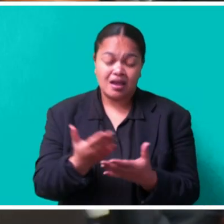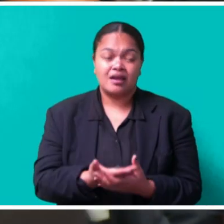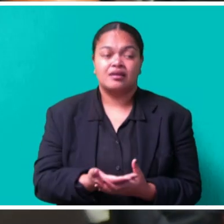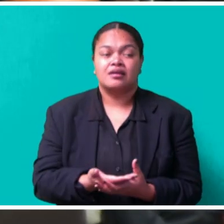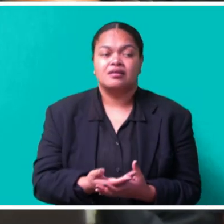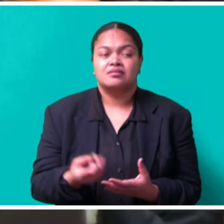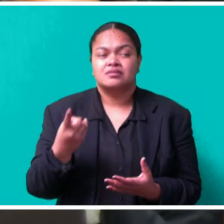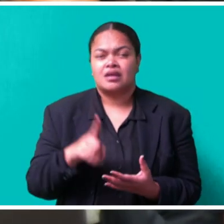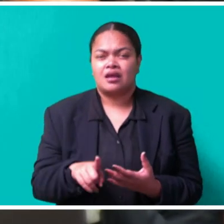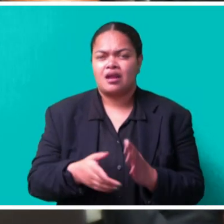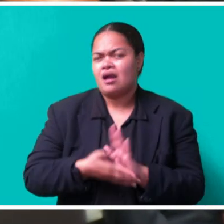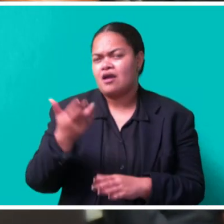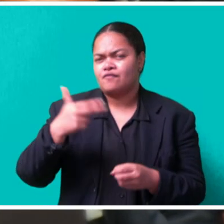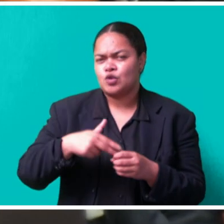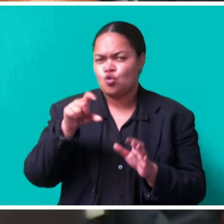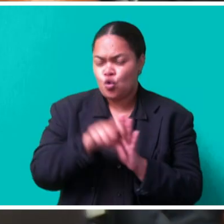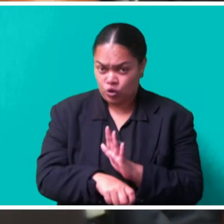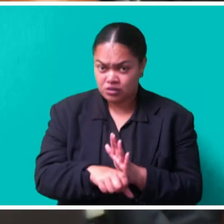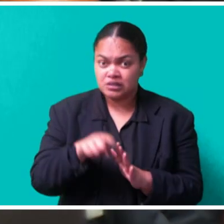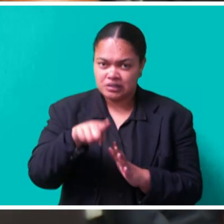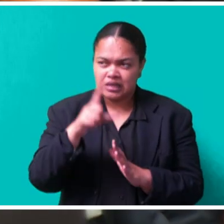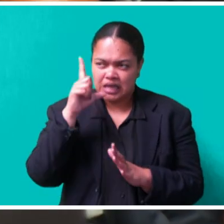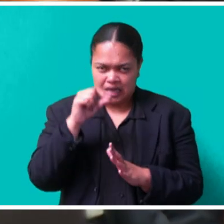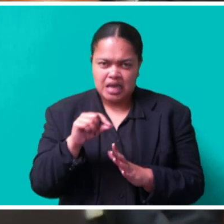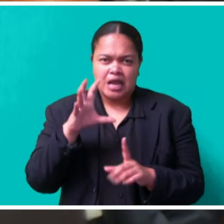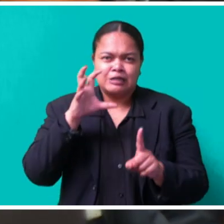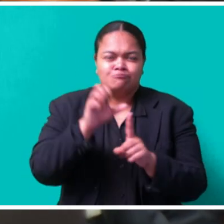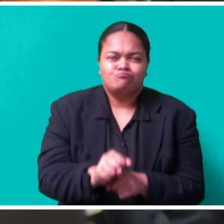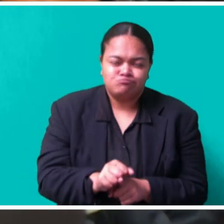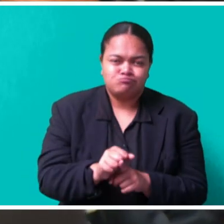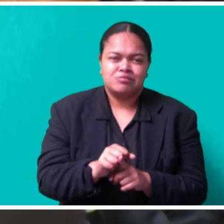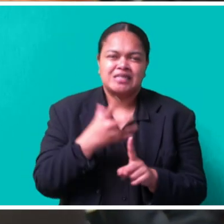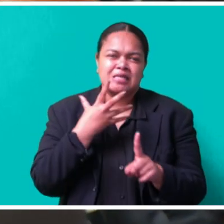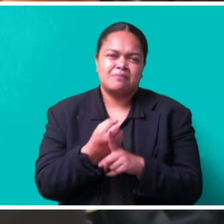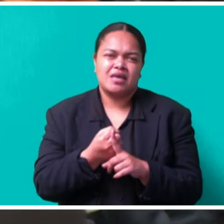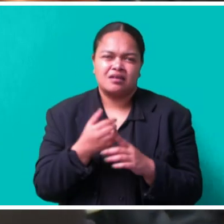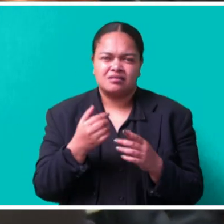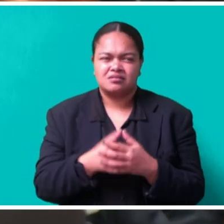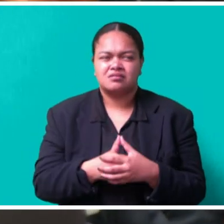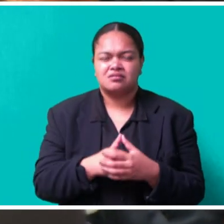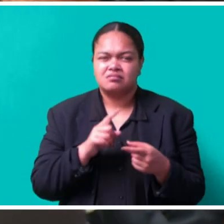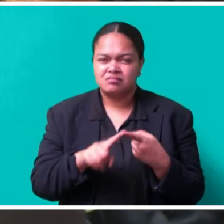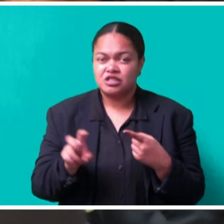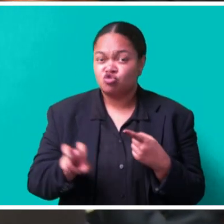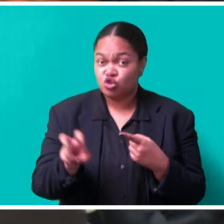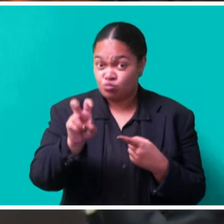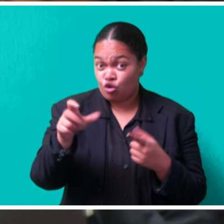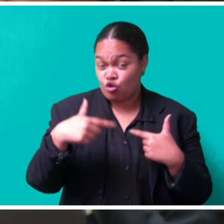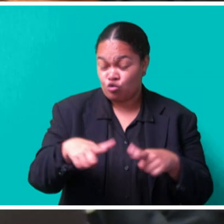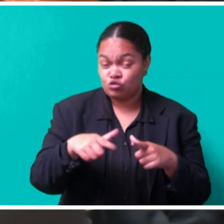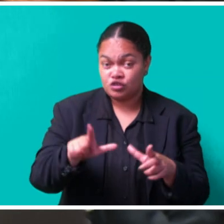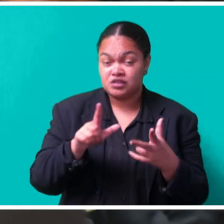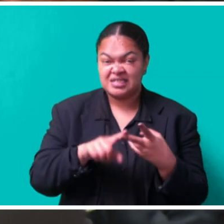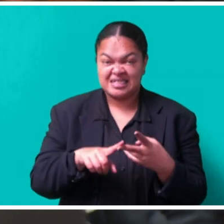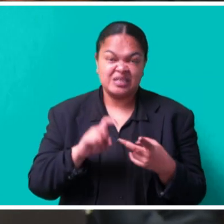and or higher fuel cost may trigger cascading impacts on the following: transport and logistics through